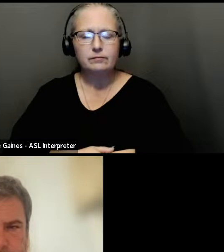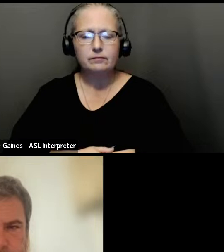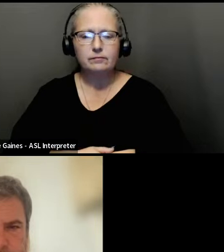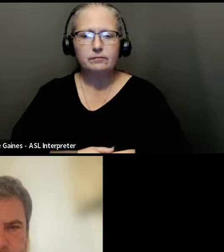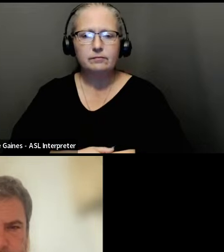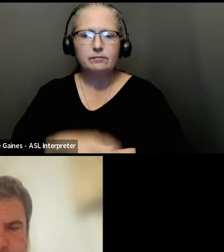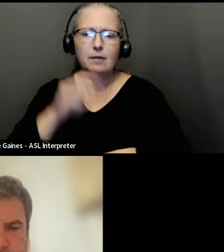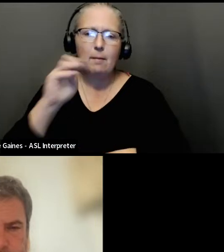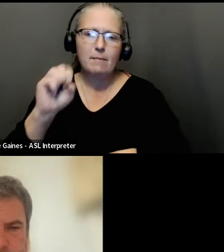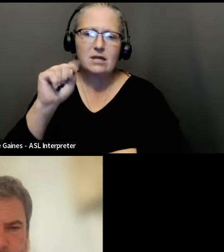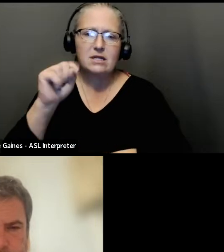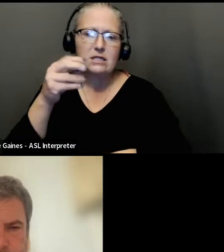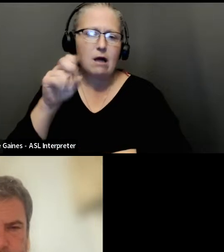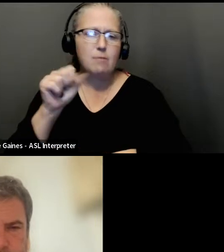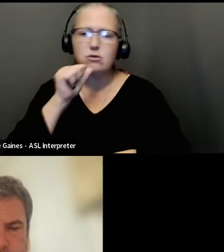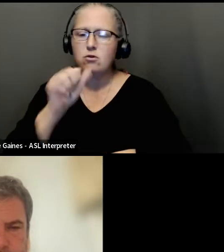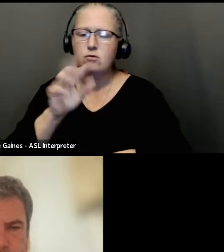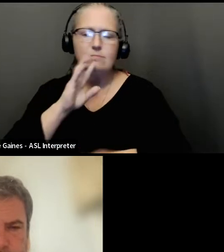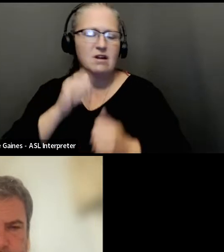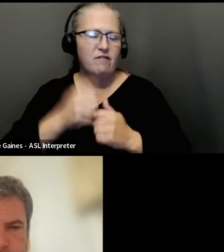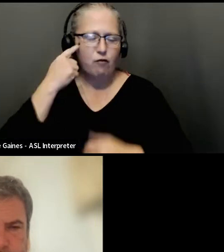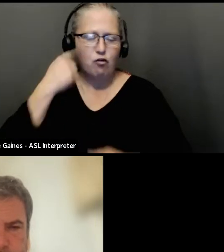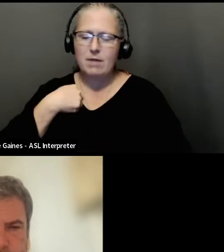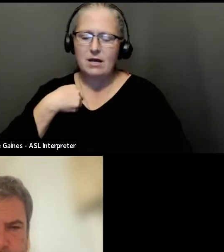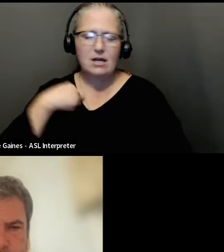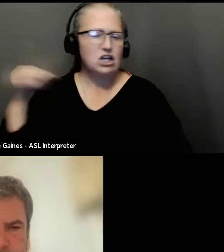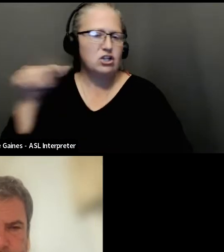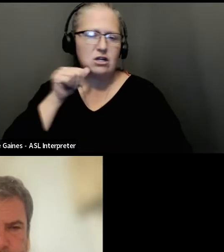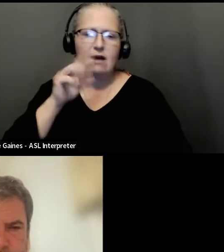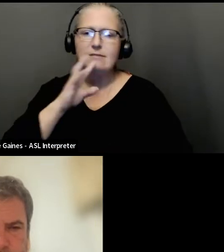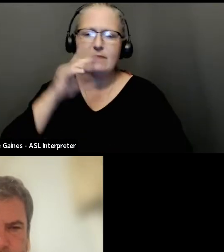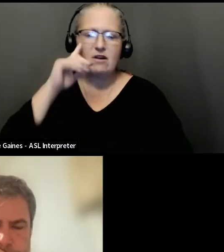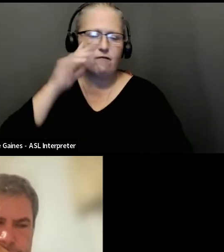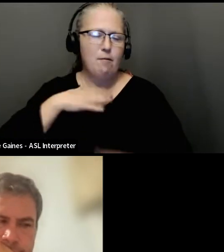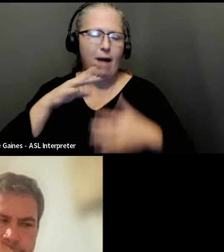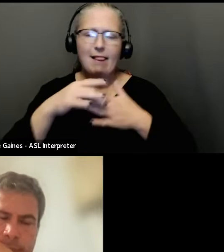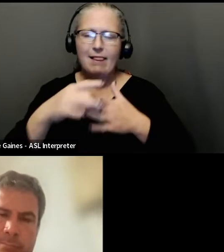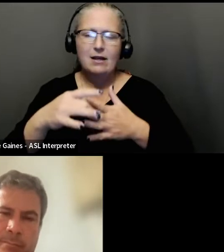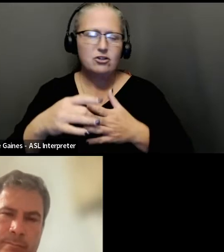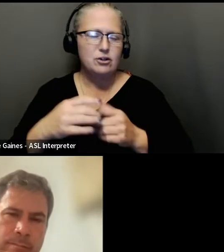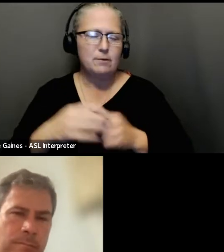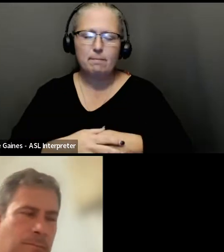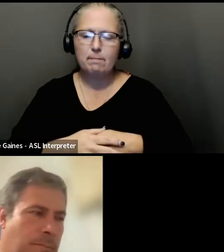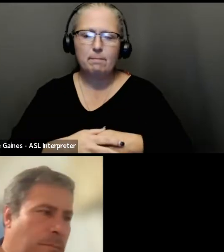Ms. Thomas doesn't speak for me, doesn't speak for my leadership.